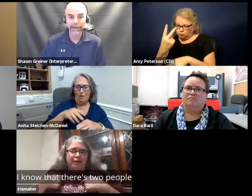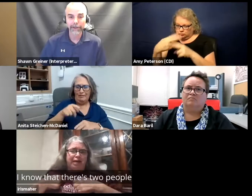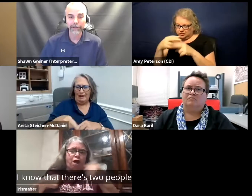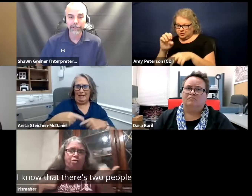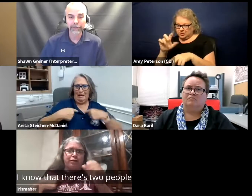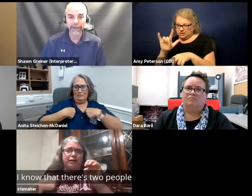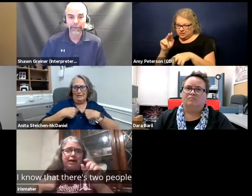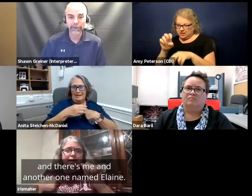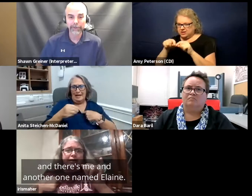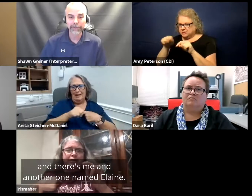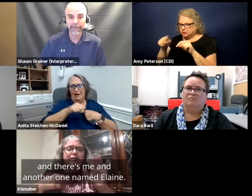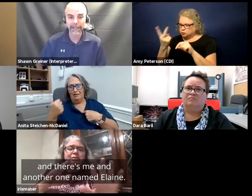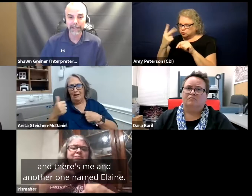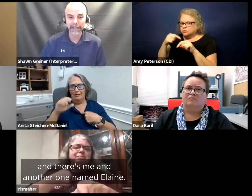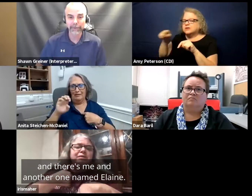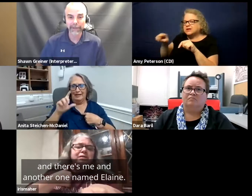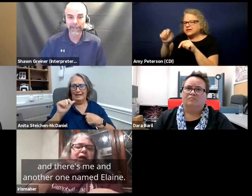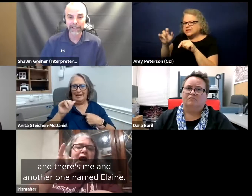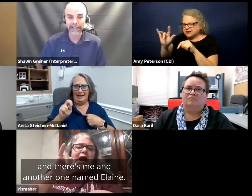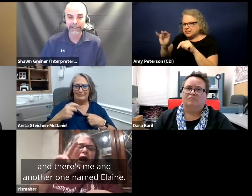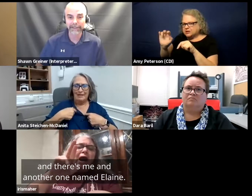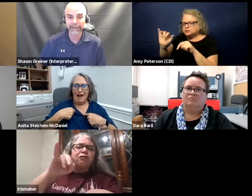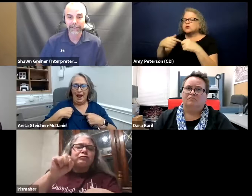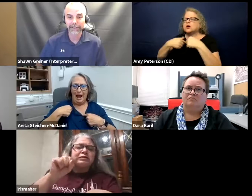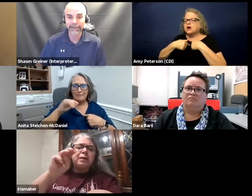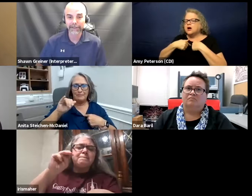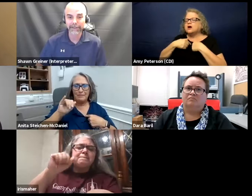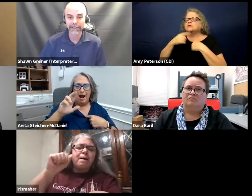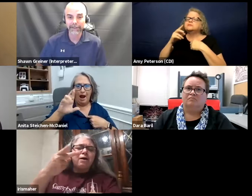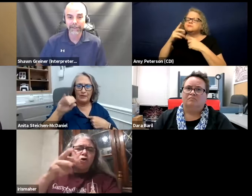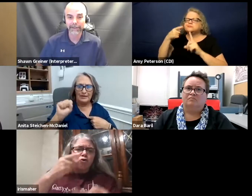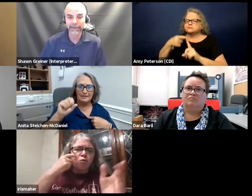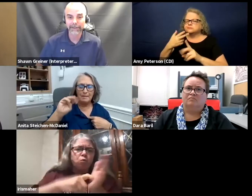I know that there's two people and there's me and another one named Elaine.